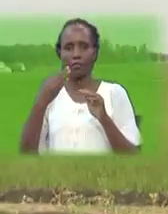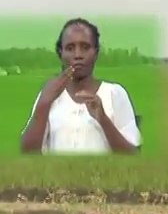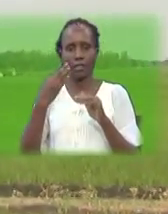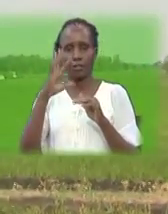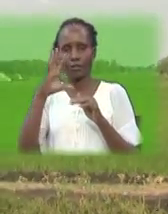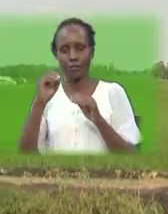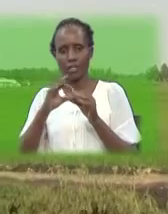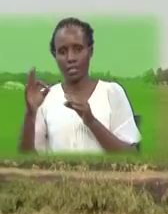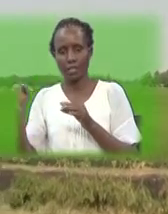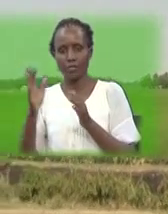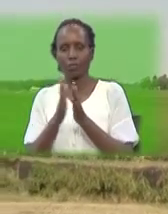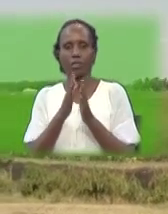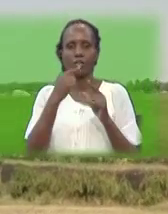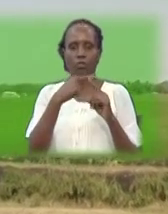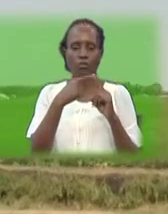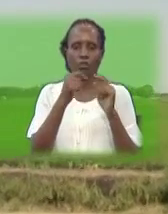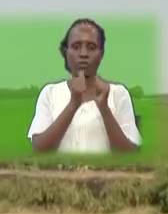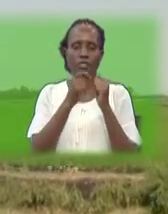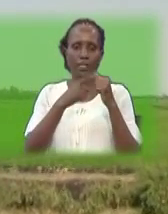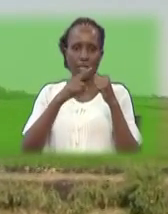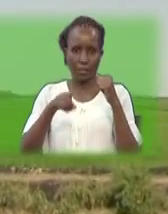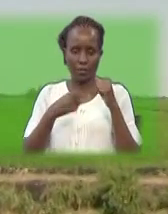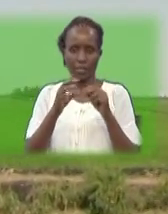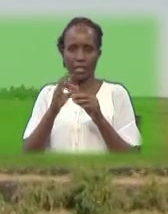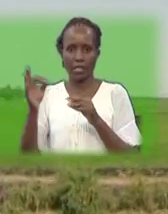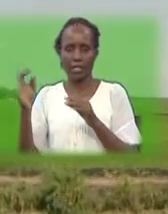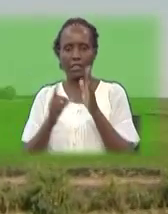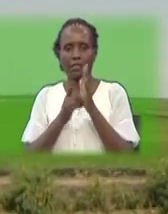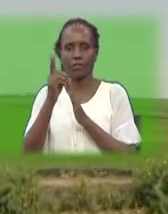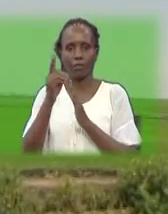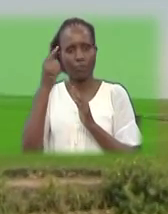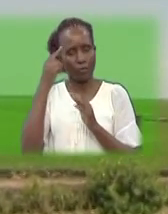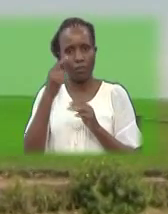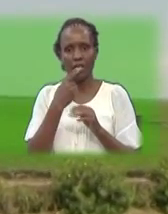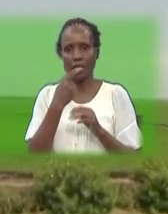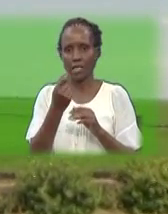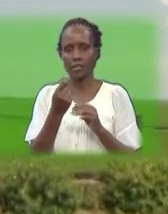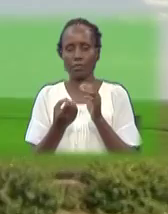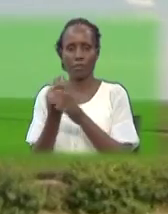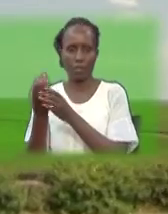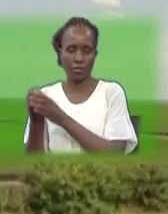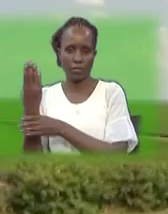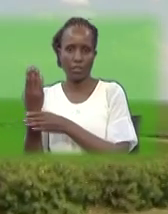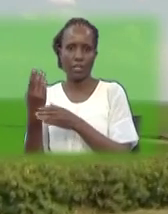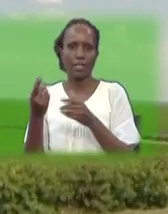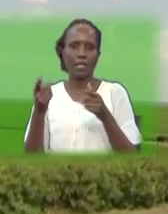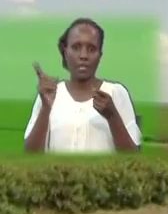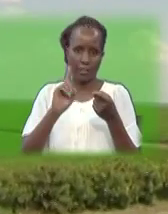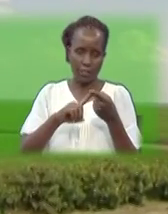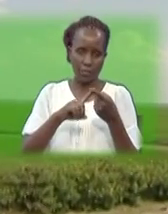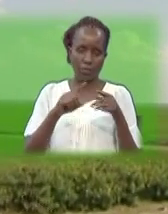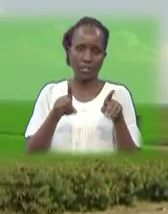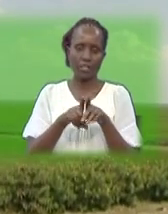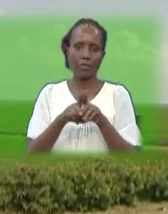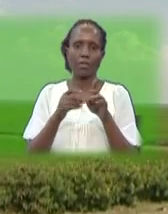acres with a total of 16,000 acres developed for paddy production. In addition, the